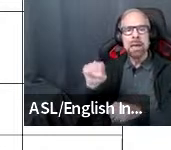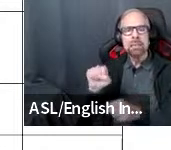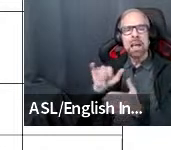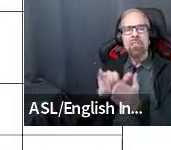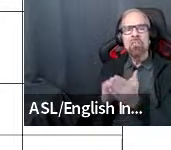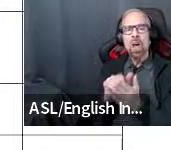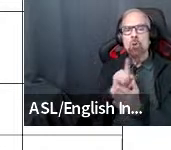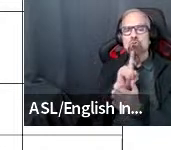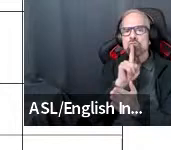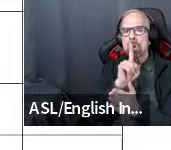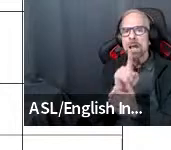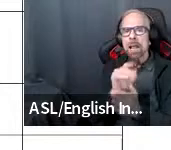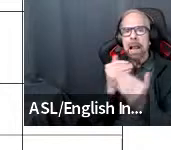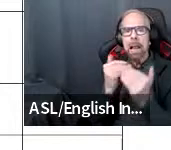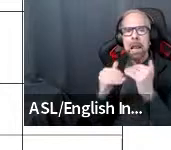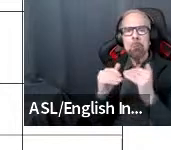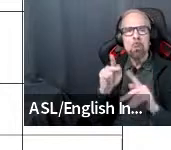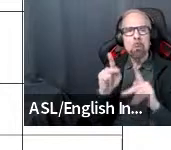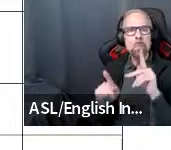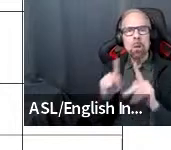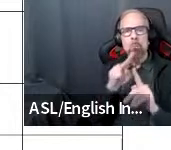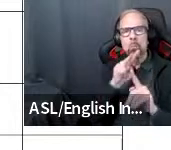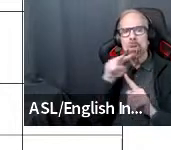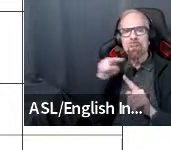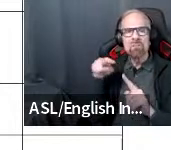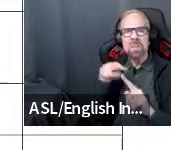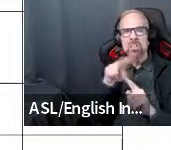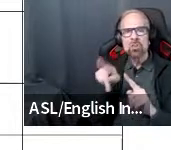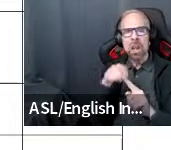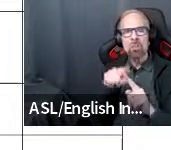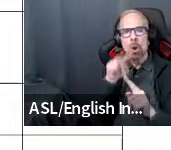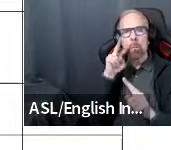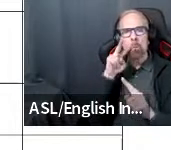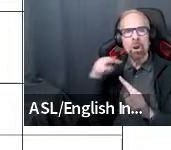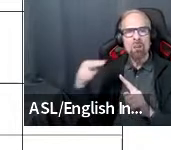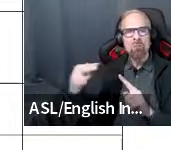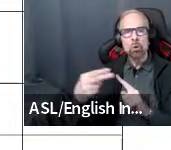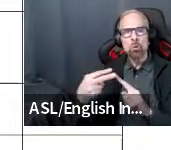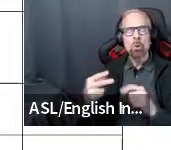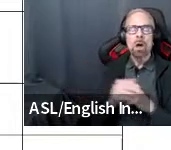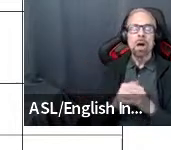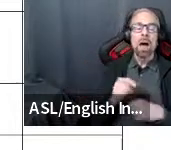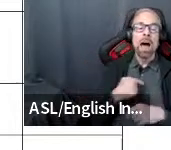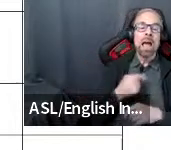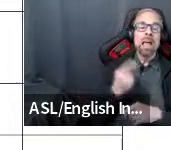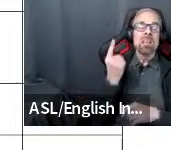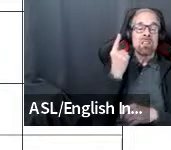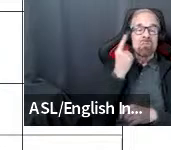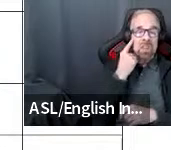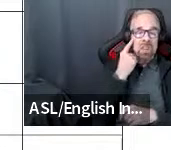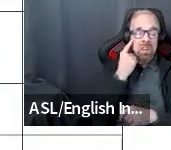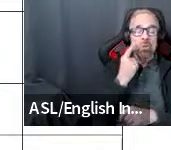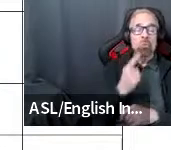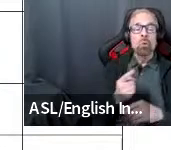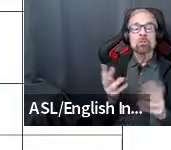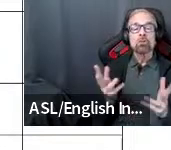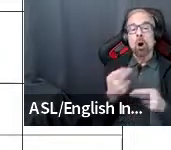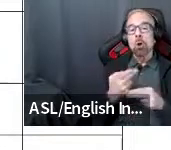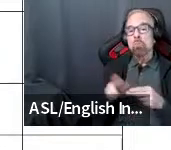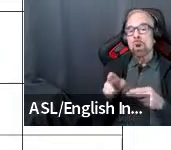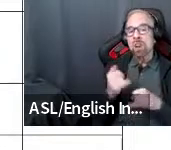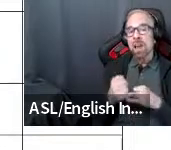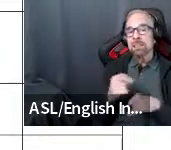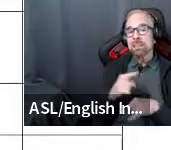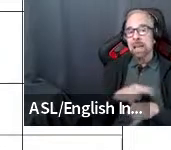people's vision and viewpoint. And you know, I think as we talked briefly last time, we